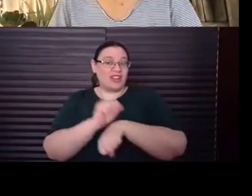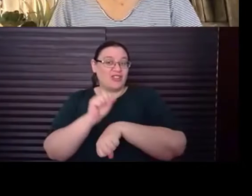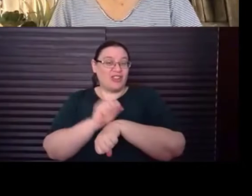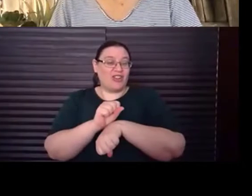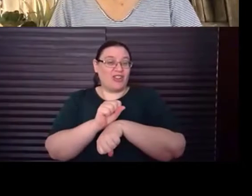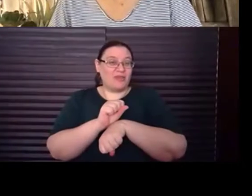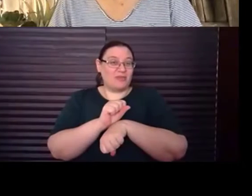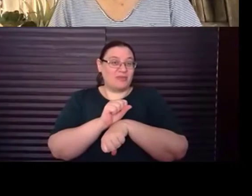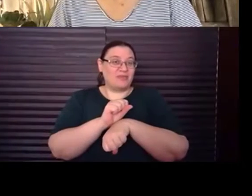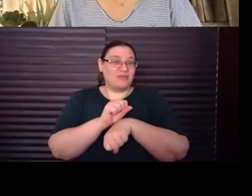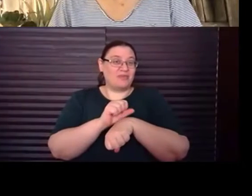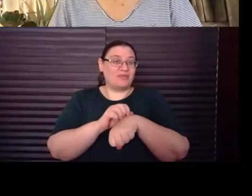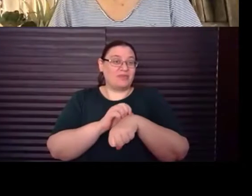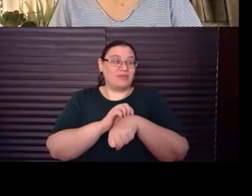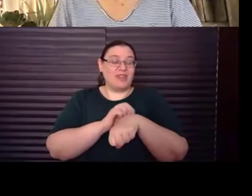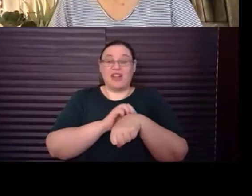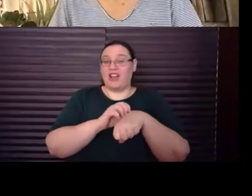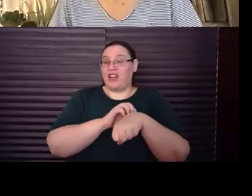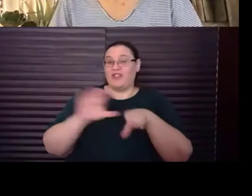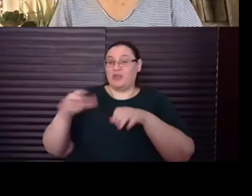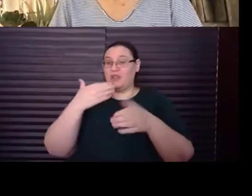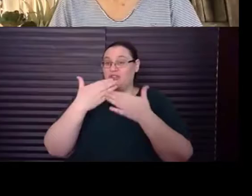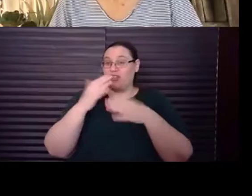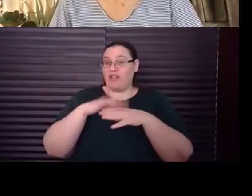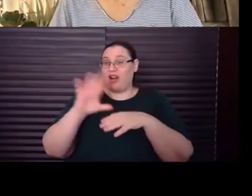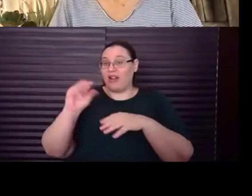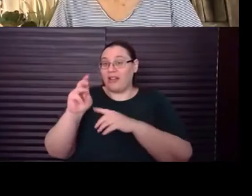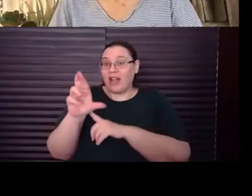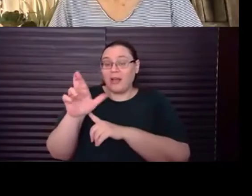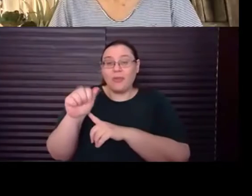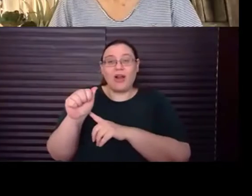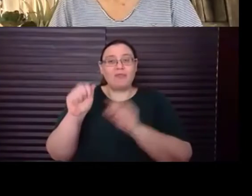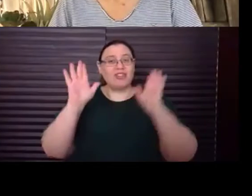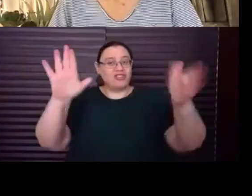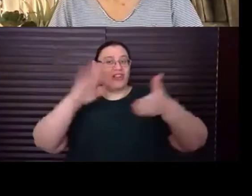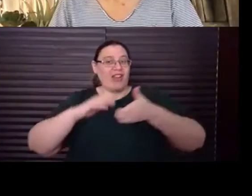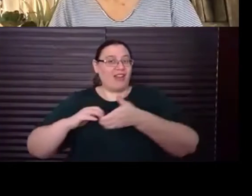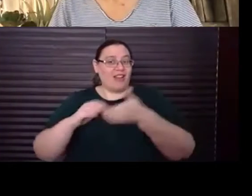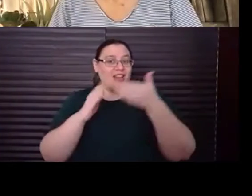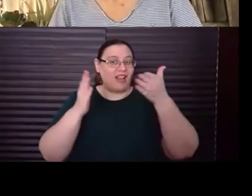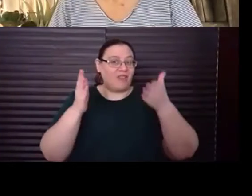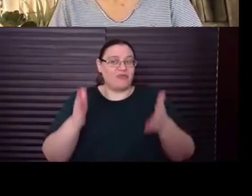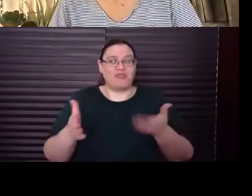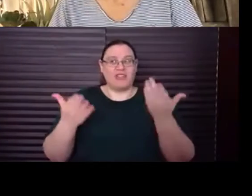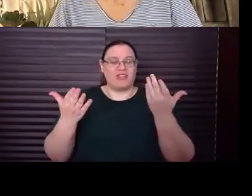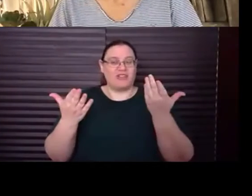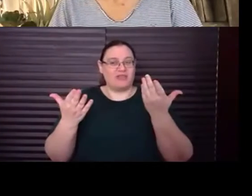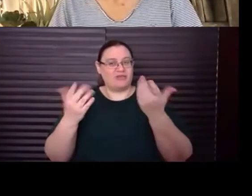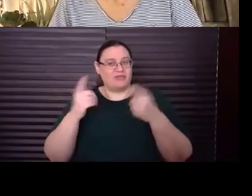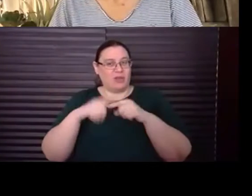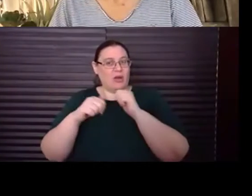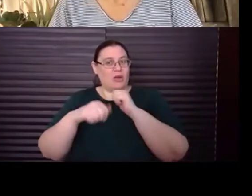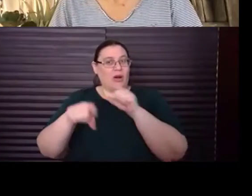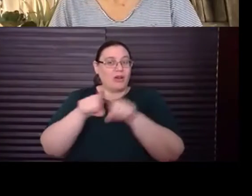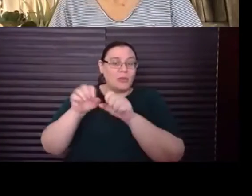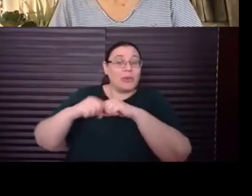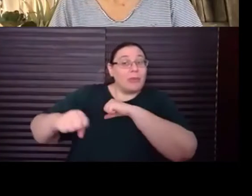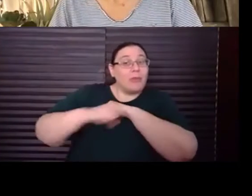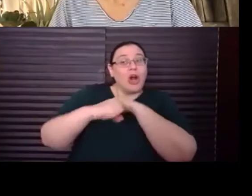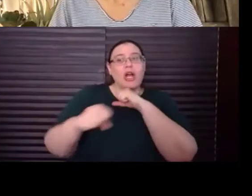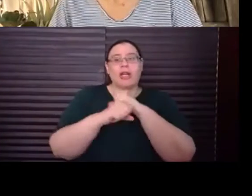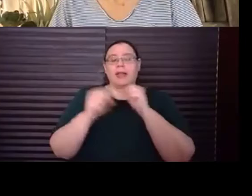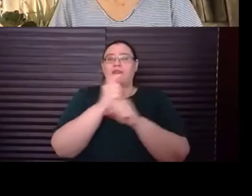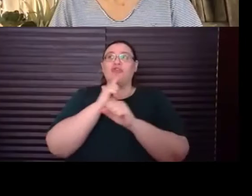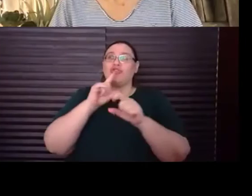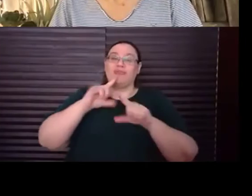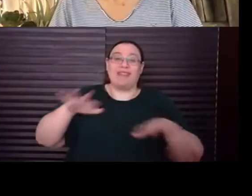of being good on camera, being a great collaborator, but on the marketing side and getting yourself out there